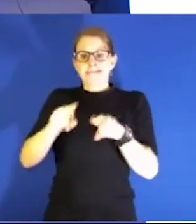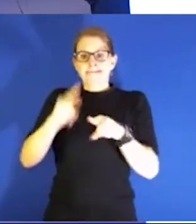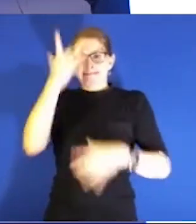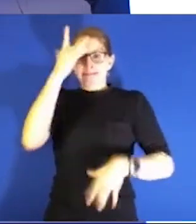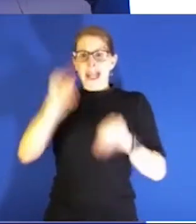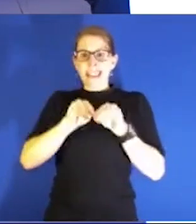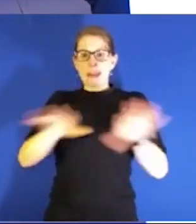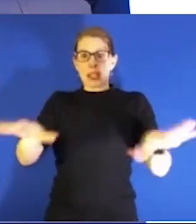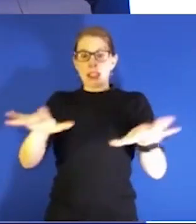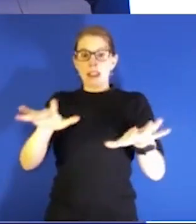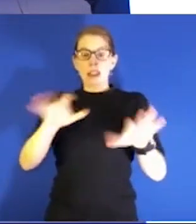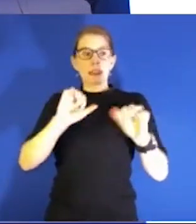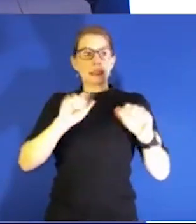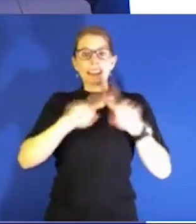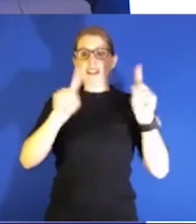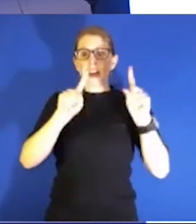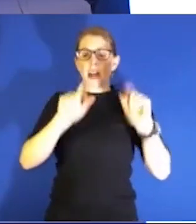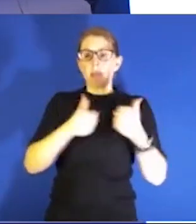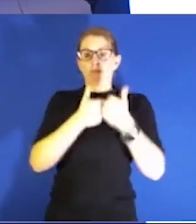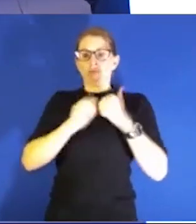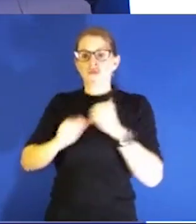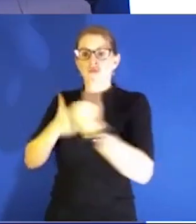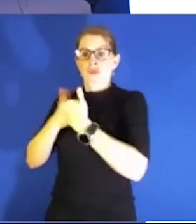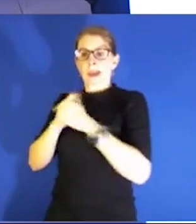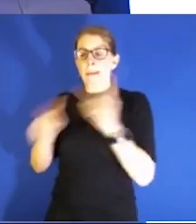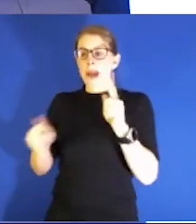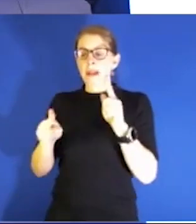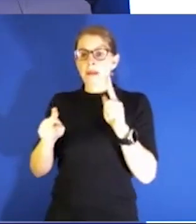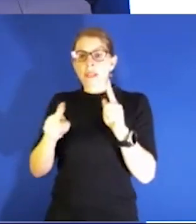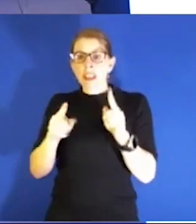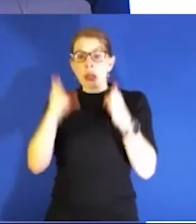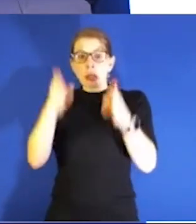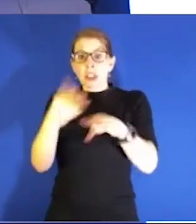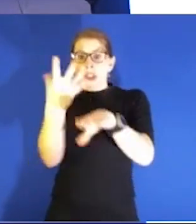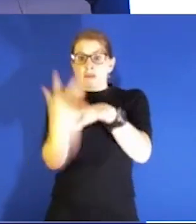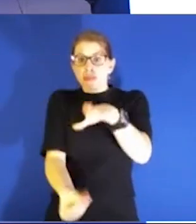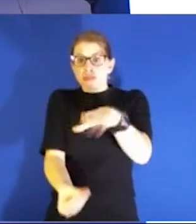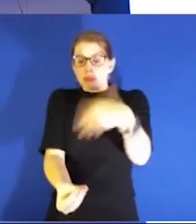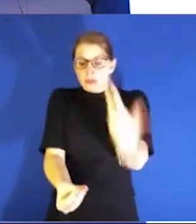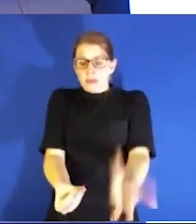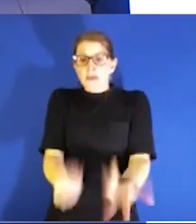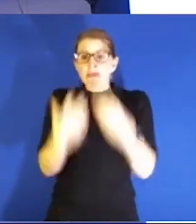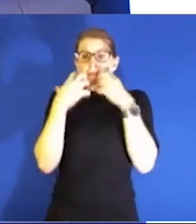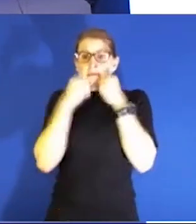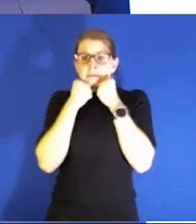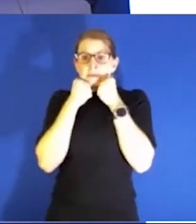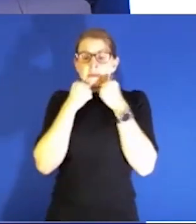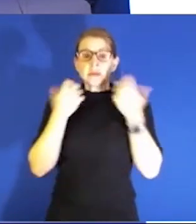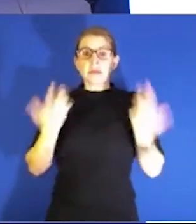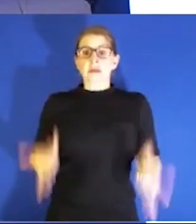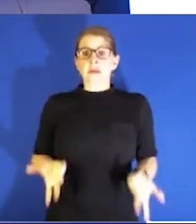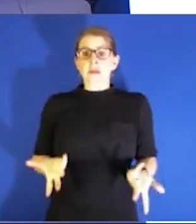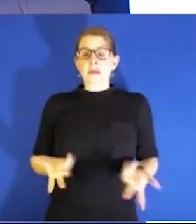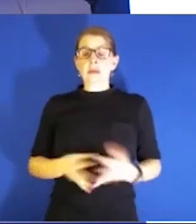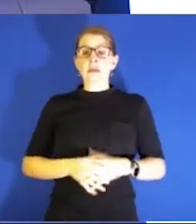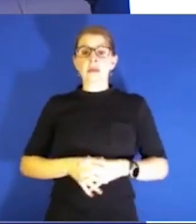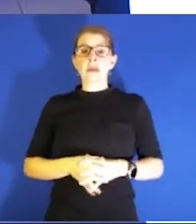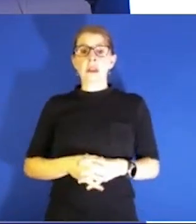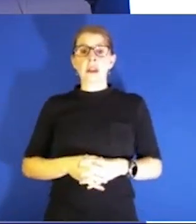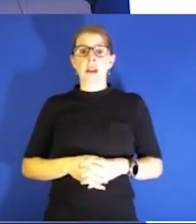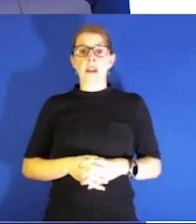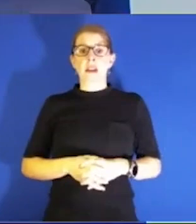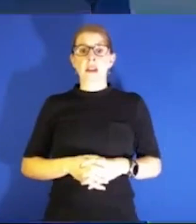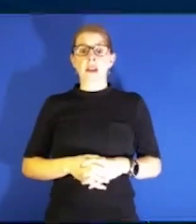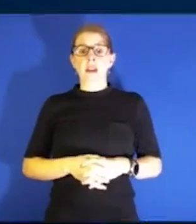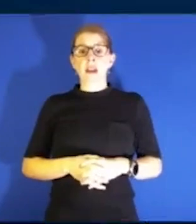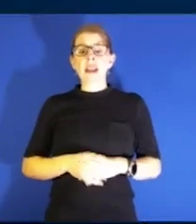obstacles and challenges, but to face the ultimate thing that we all fear having to go through, it's inevitable that we lose a spouse or a parent. And so it's